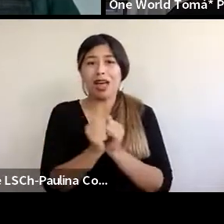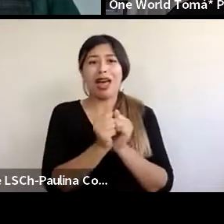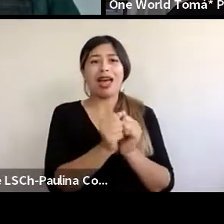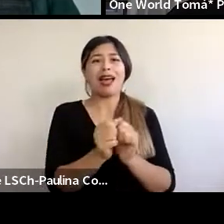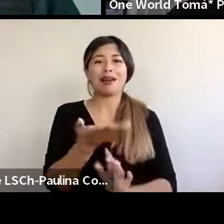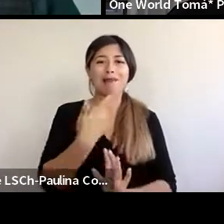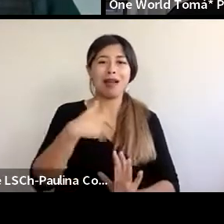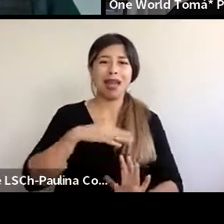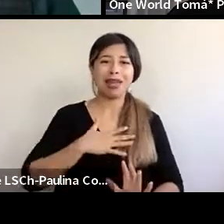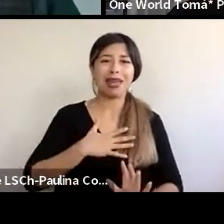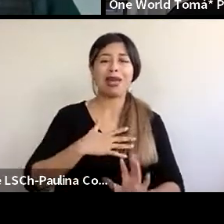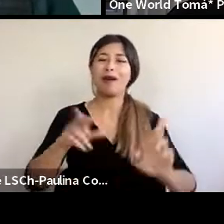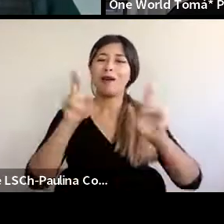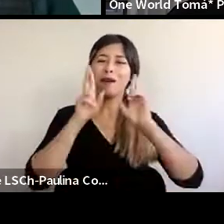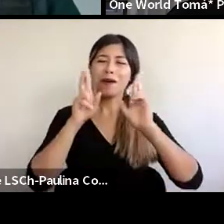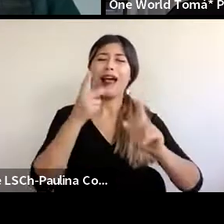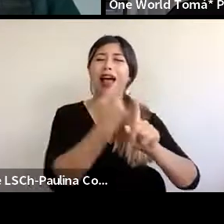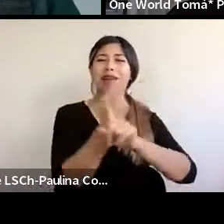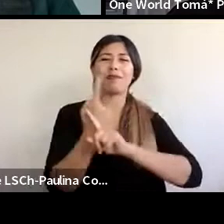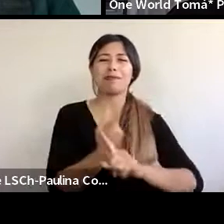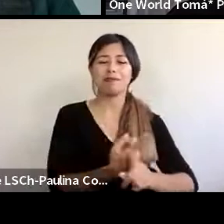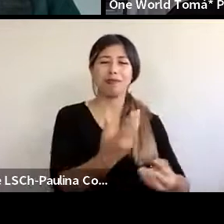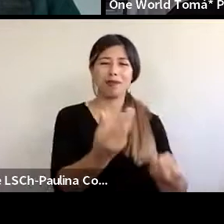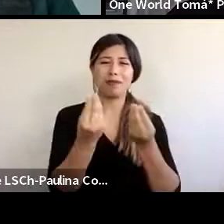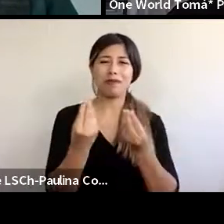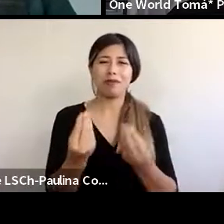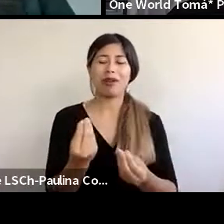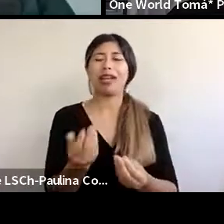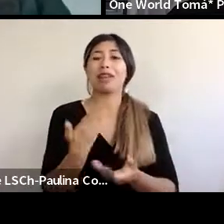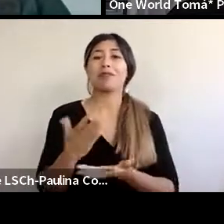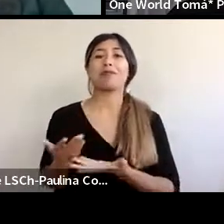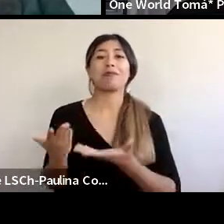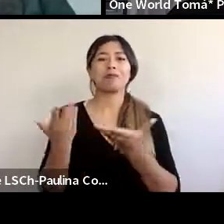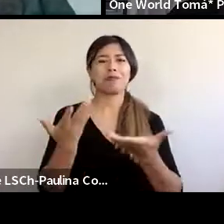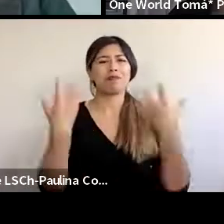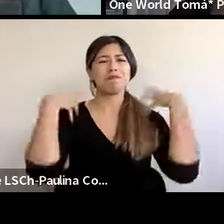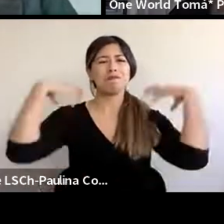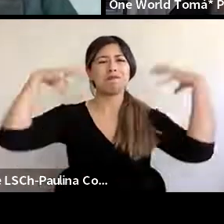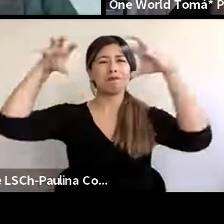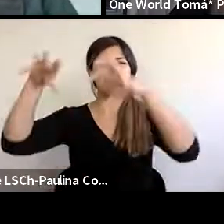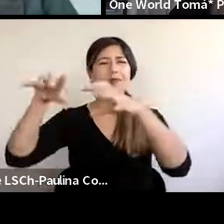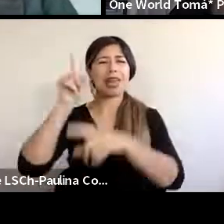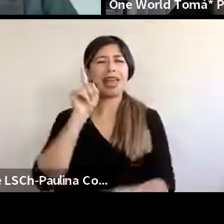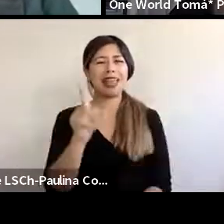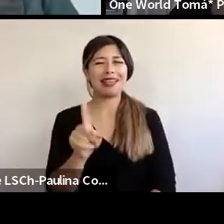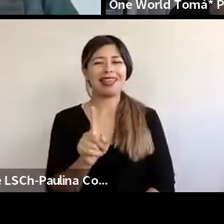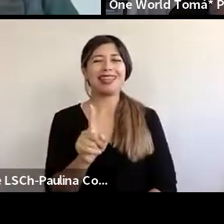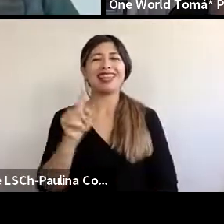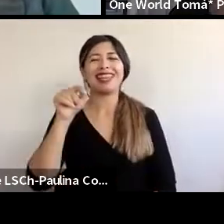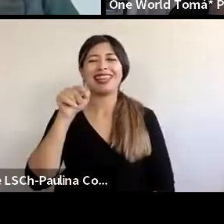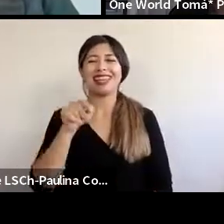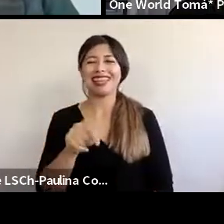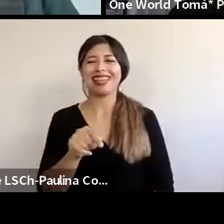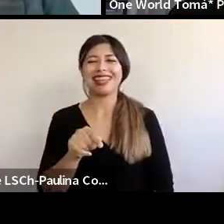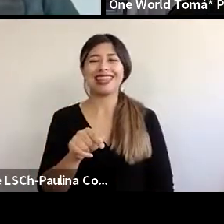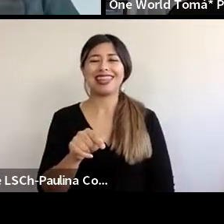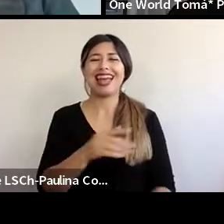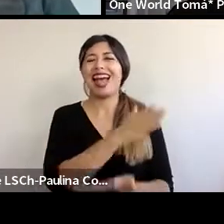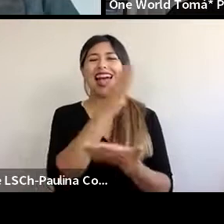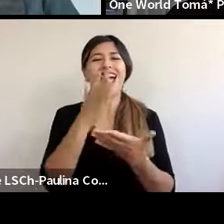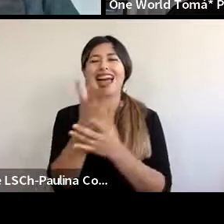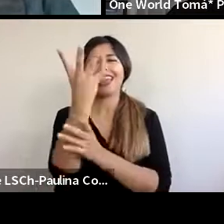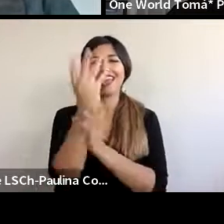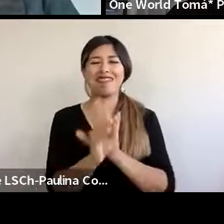Esperamos que sea una muy buena conversación. Te dejamos a ti a cargo. hasta el final. ¿Ah? Así que